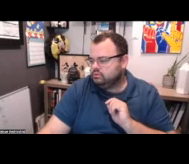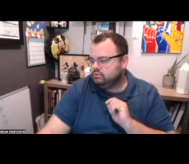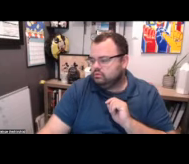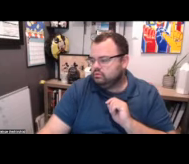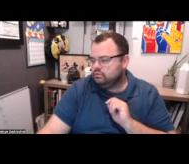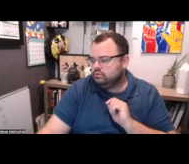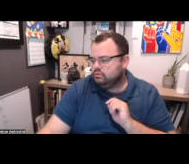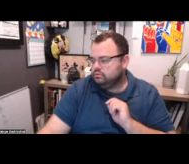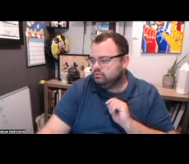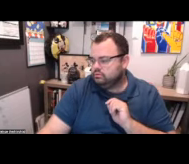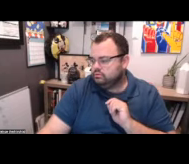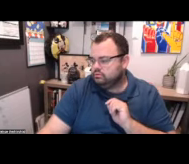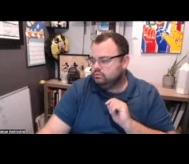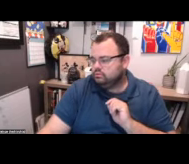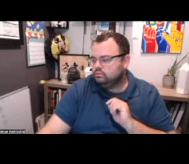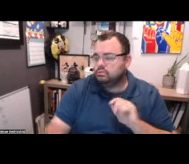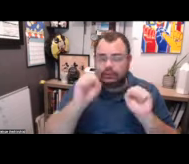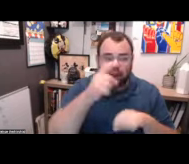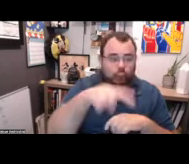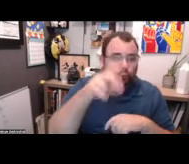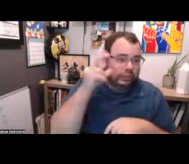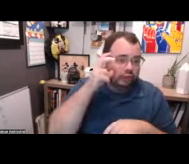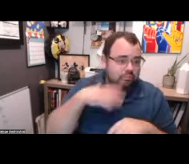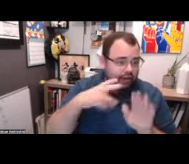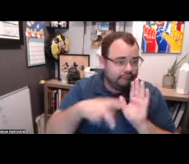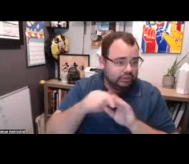outside of your head as well. Let me show you a video.